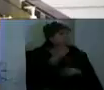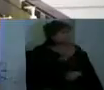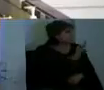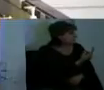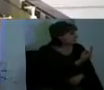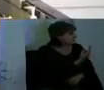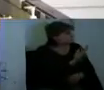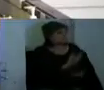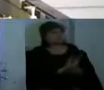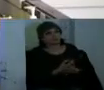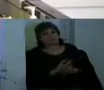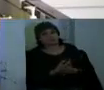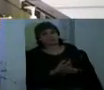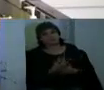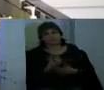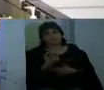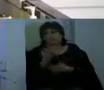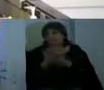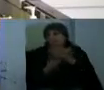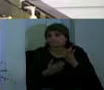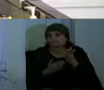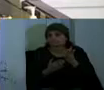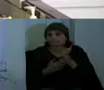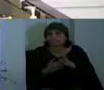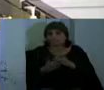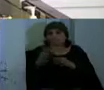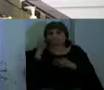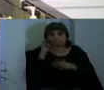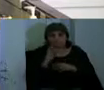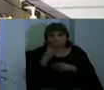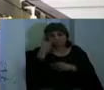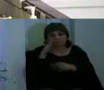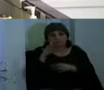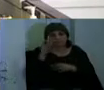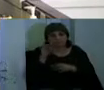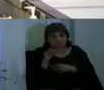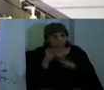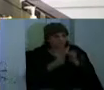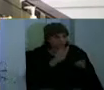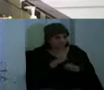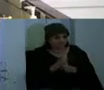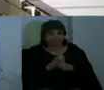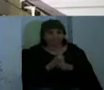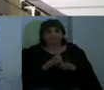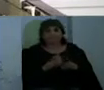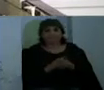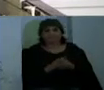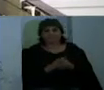one. And somebody in here has heard it for 80 years.